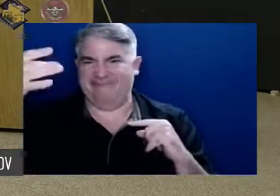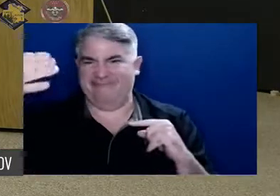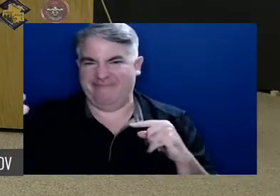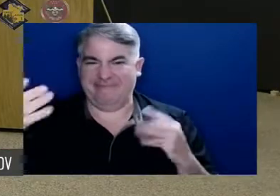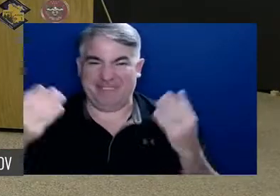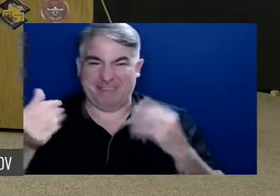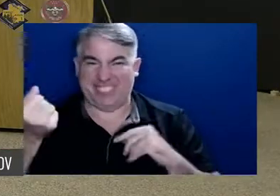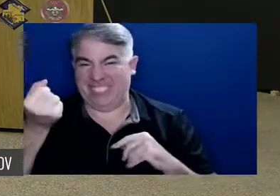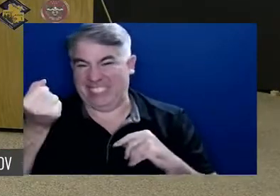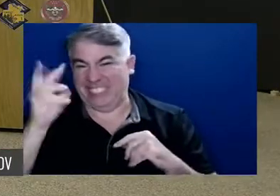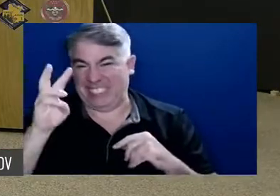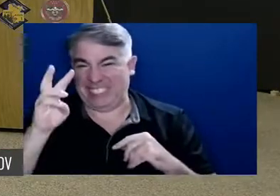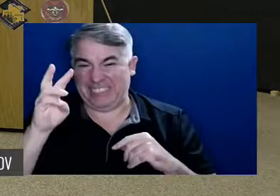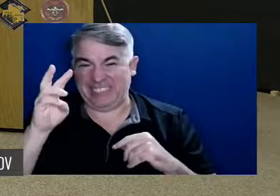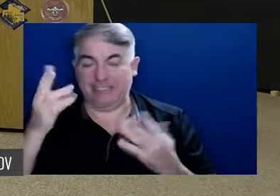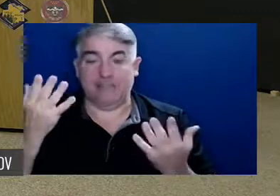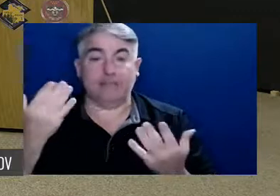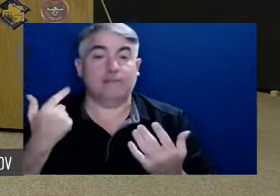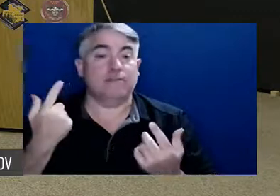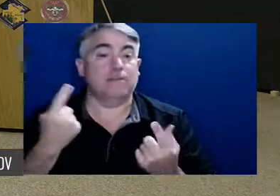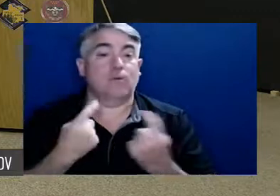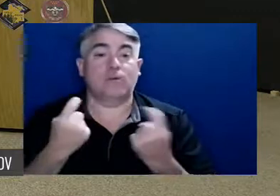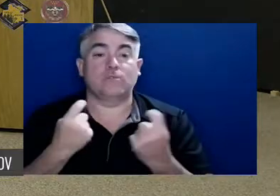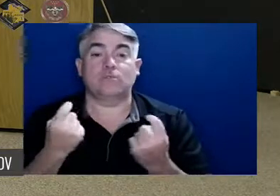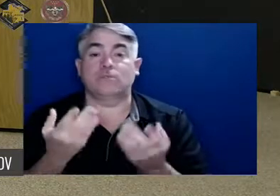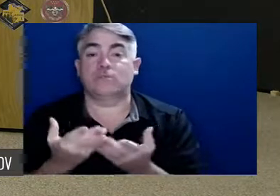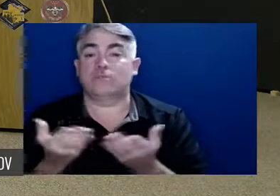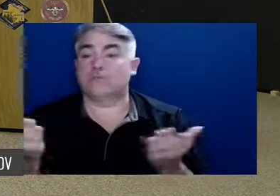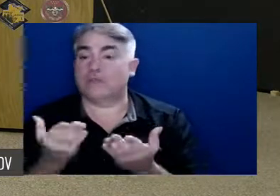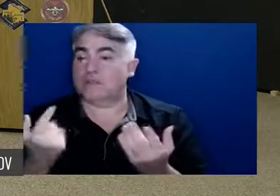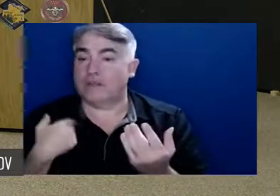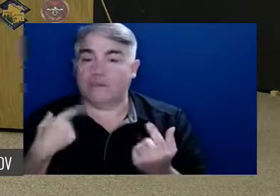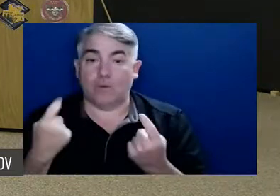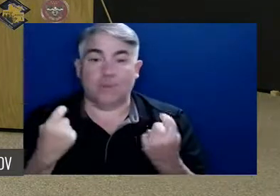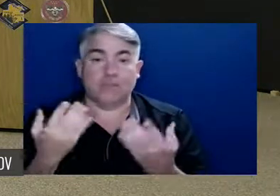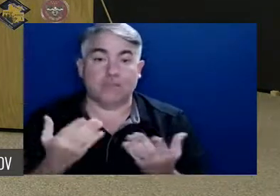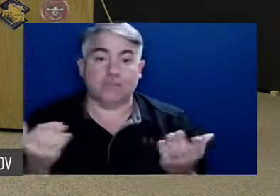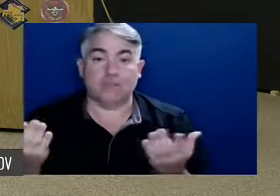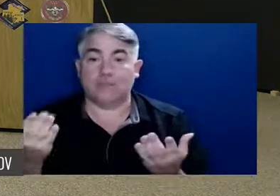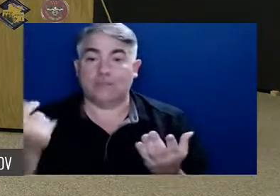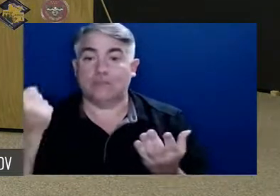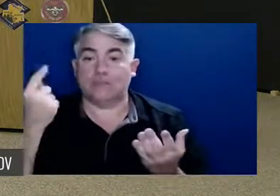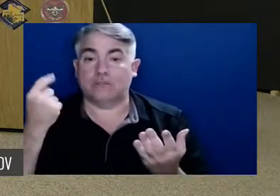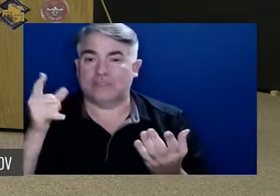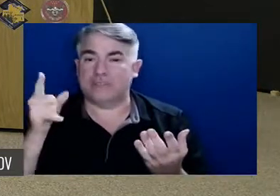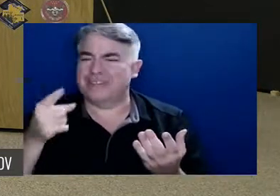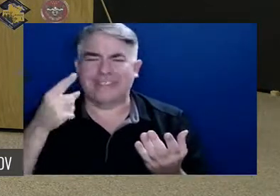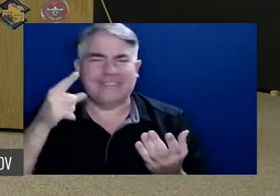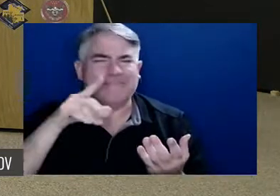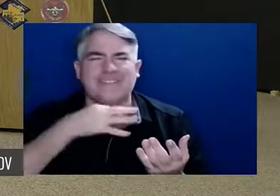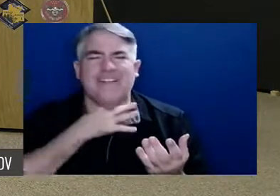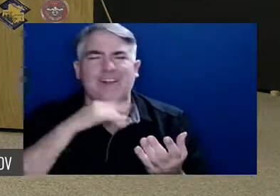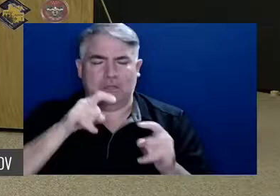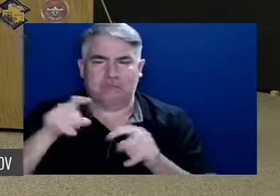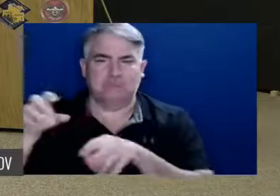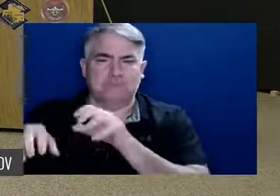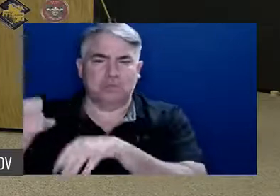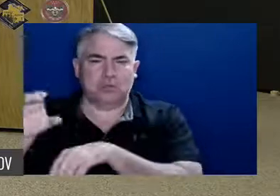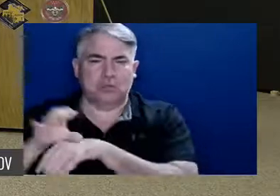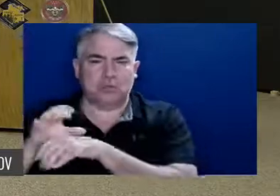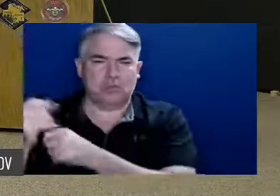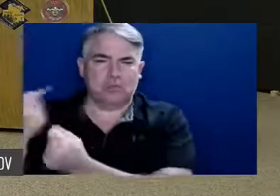weather. Just put them into the chat room box. And next is fire behavior with Tobin